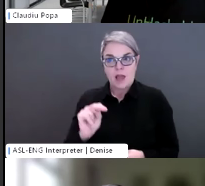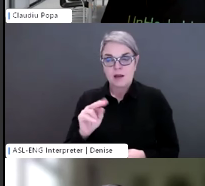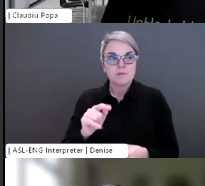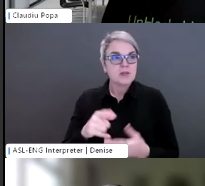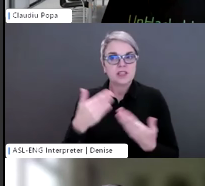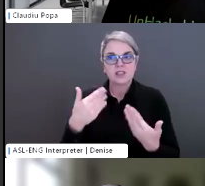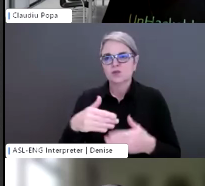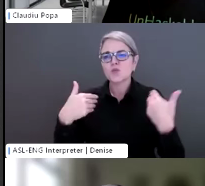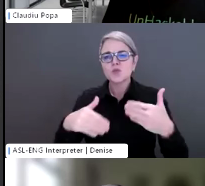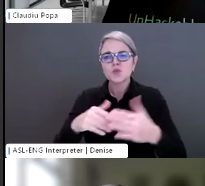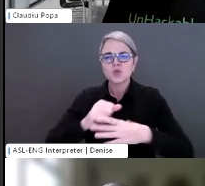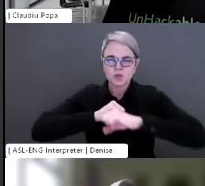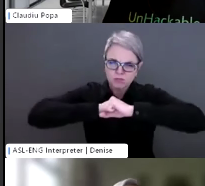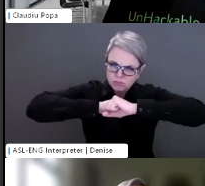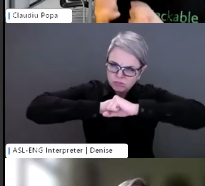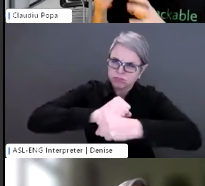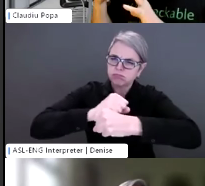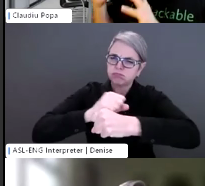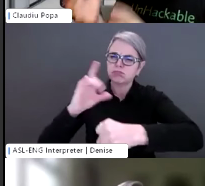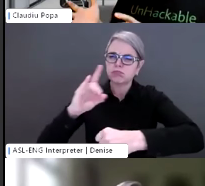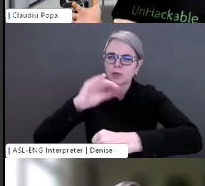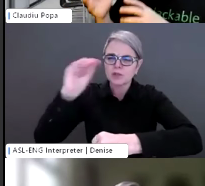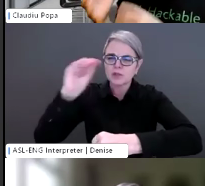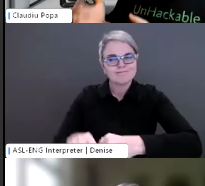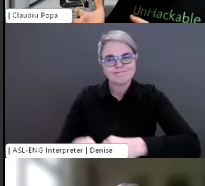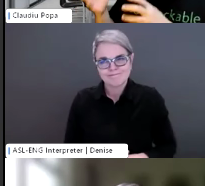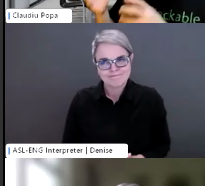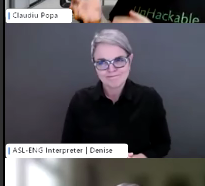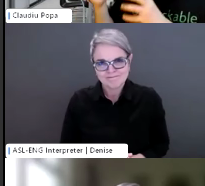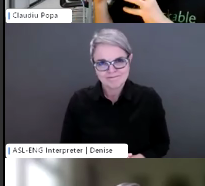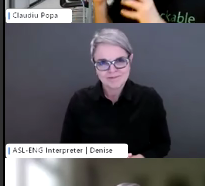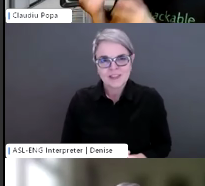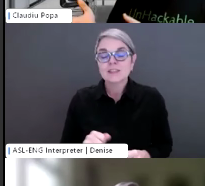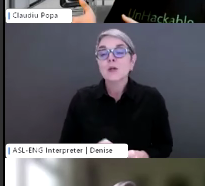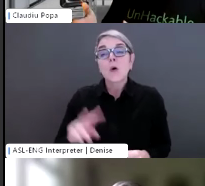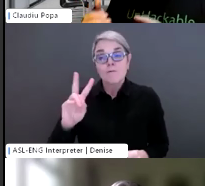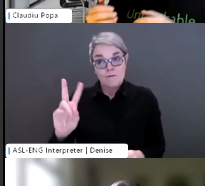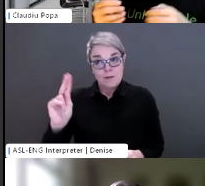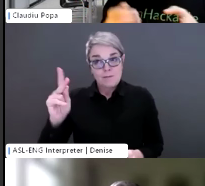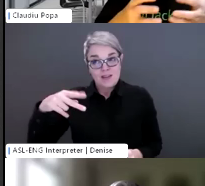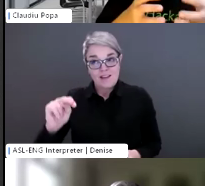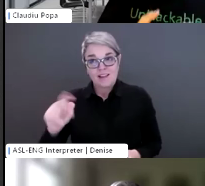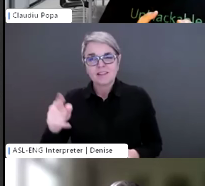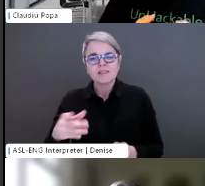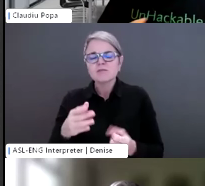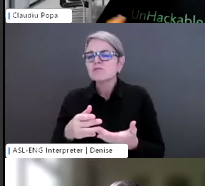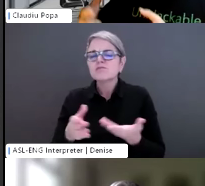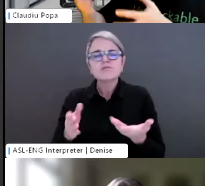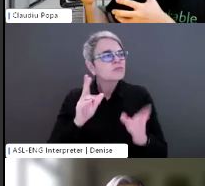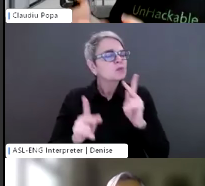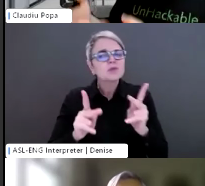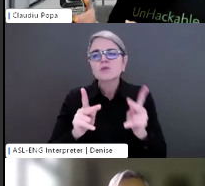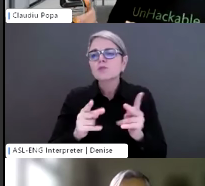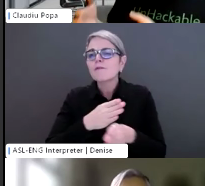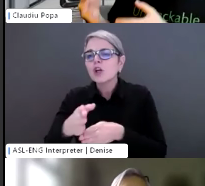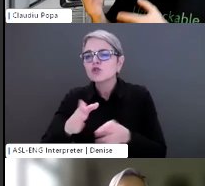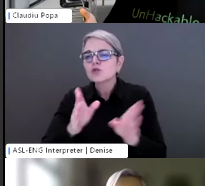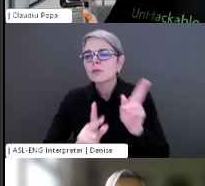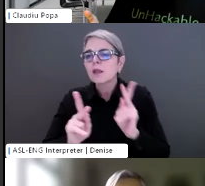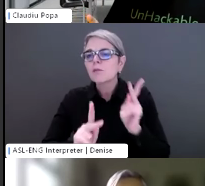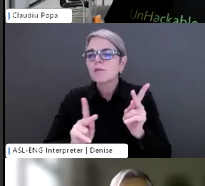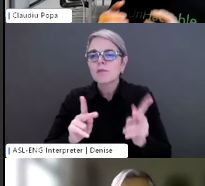of confusion in VPNs because professionals use them for their work. So when your employer gives you a VPN